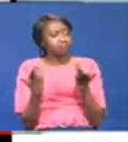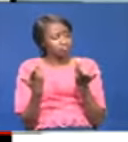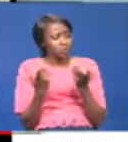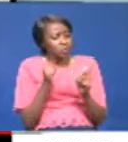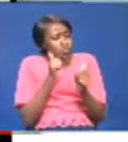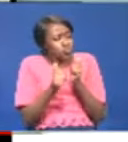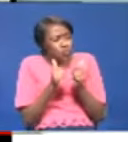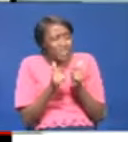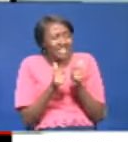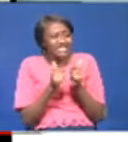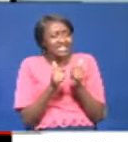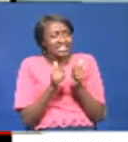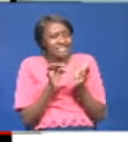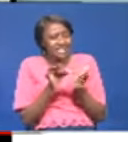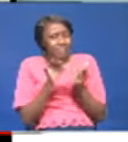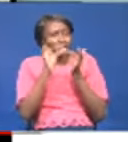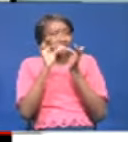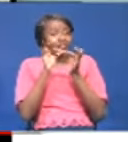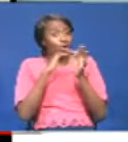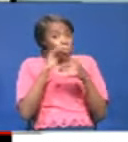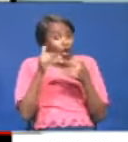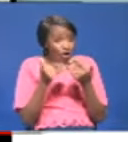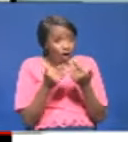Are you looking at all those? Actually, I just got a report